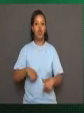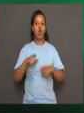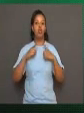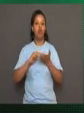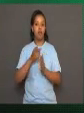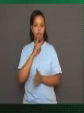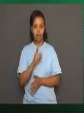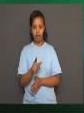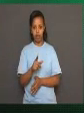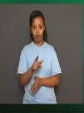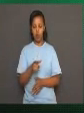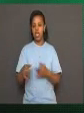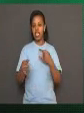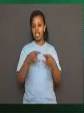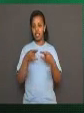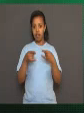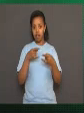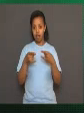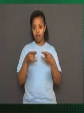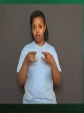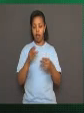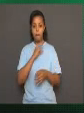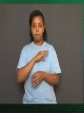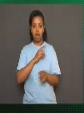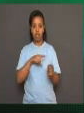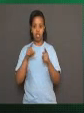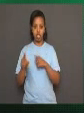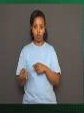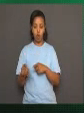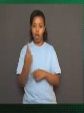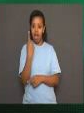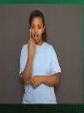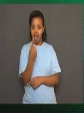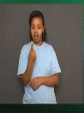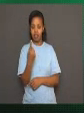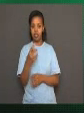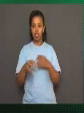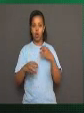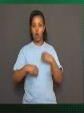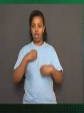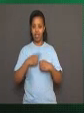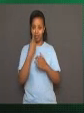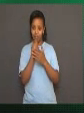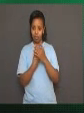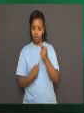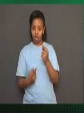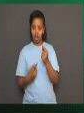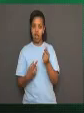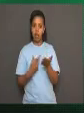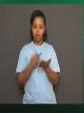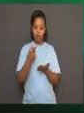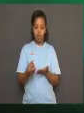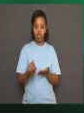category of species contains only one type of organism with all of their